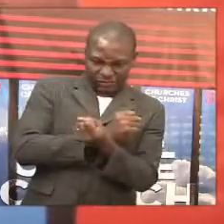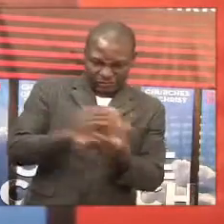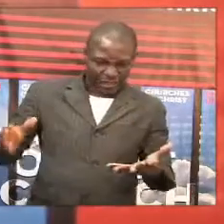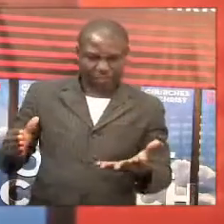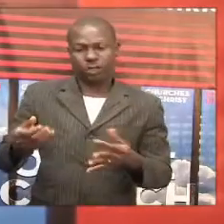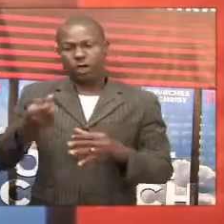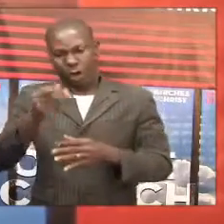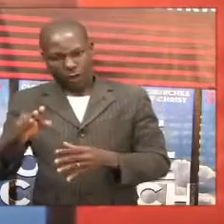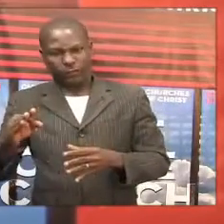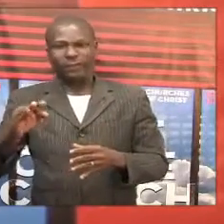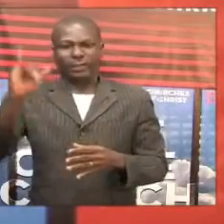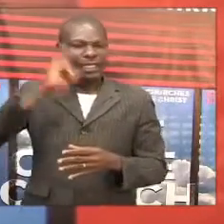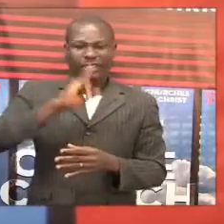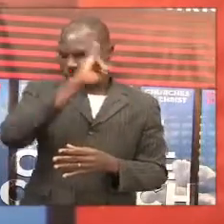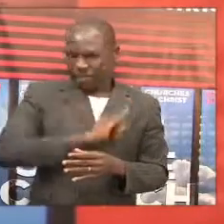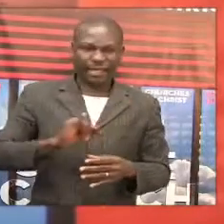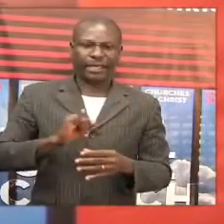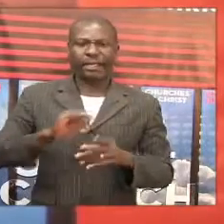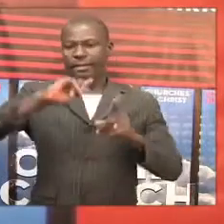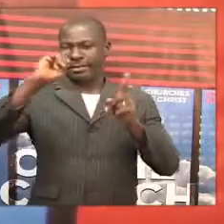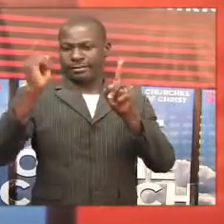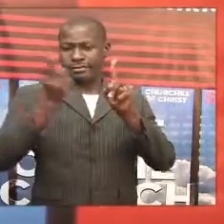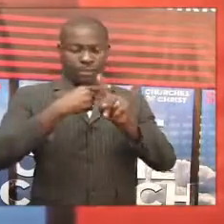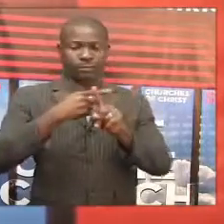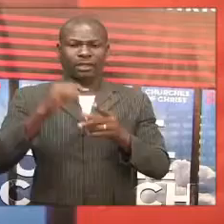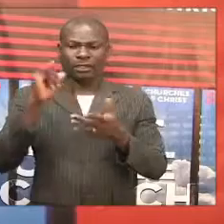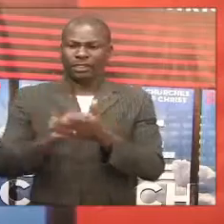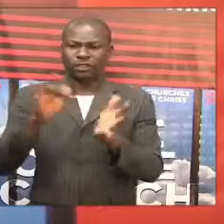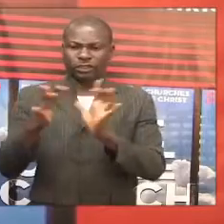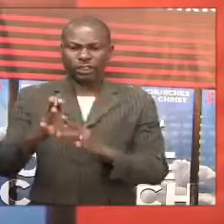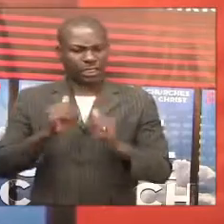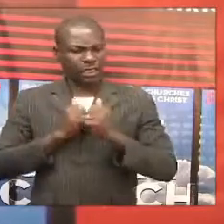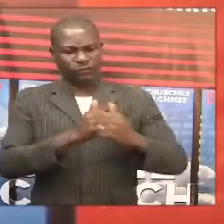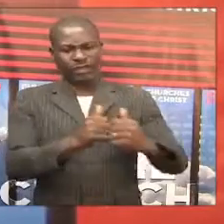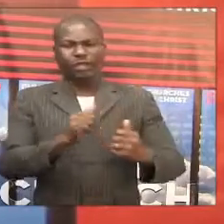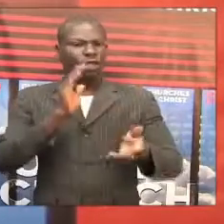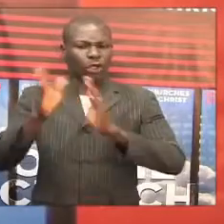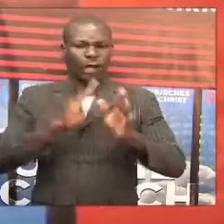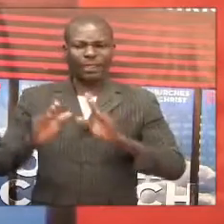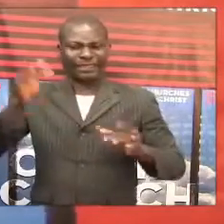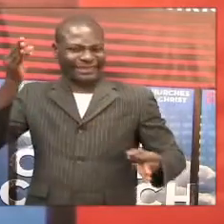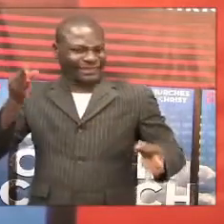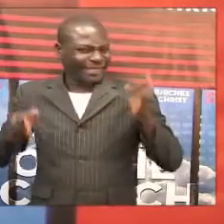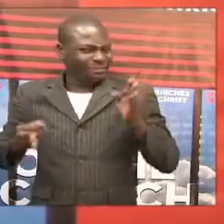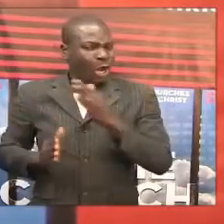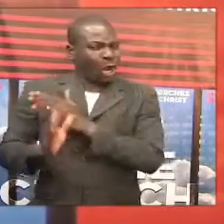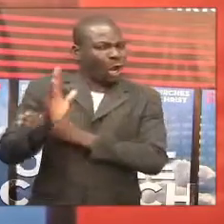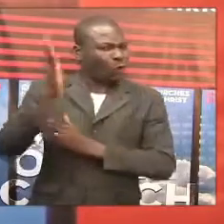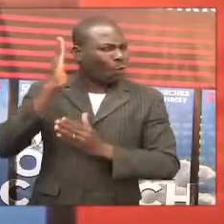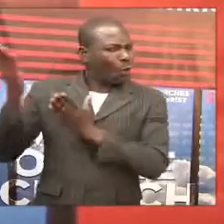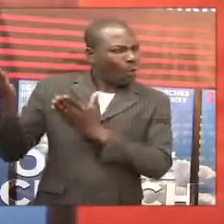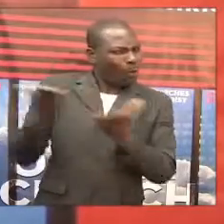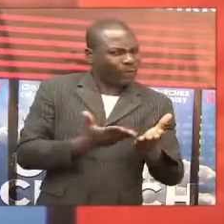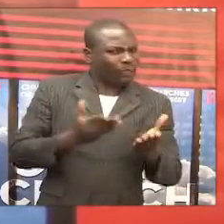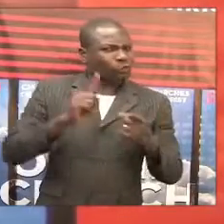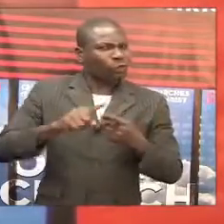suya for no air kasa, and the afa, atemwo nyankopon ebe unleash over the children of Israel.